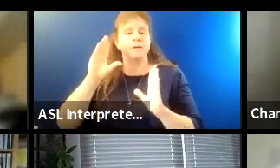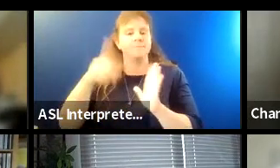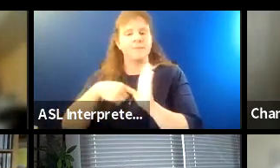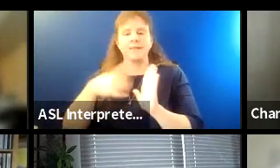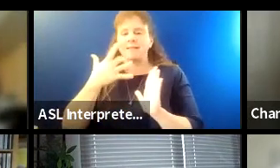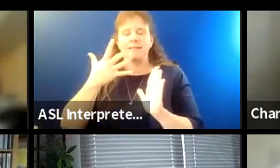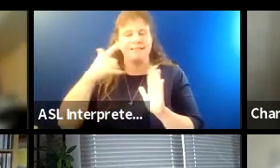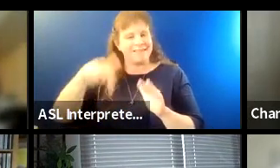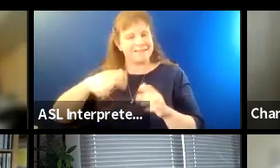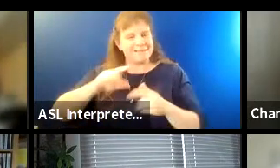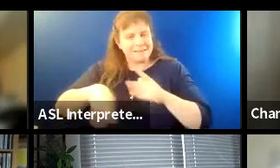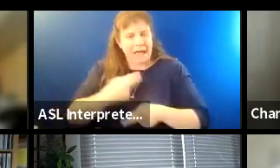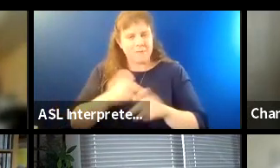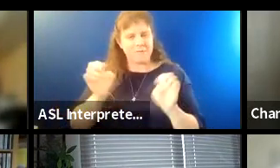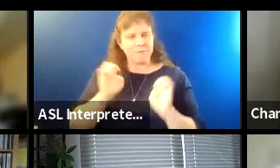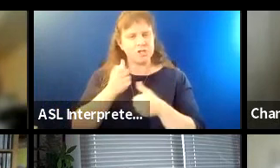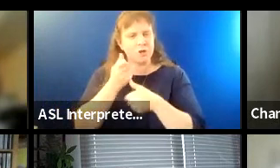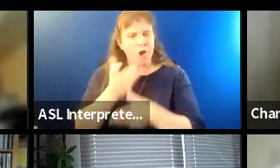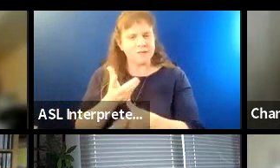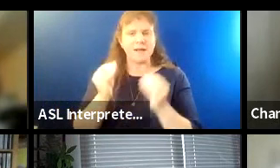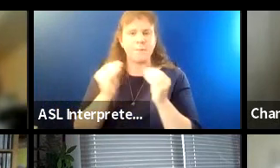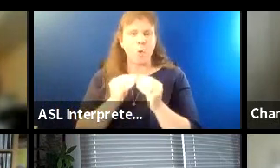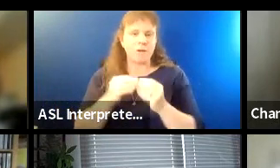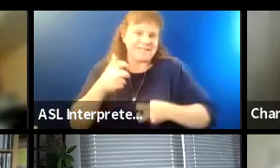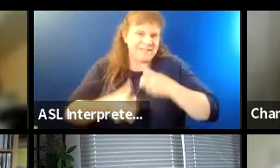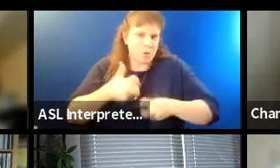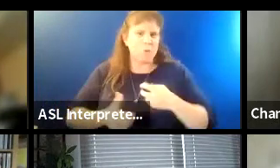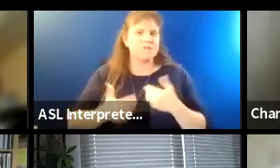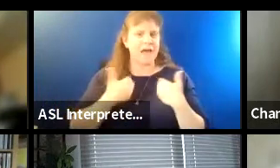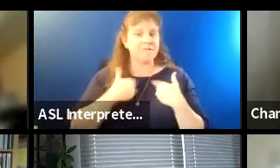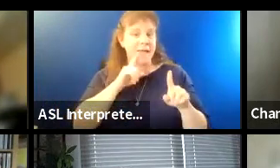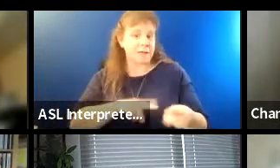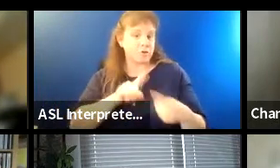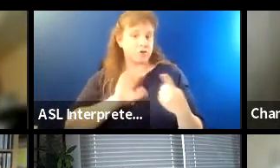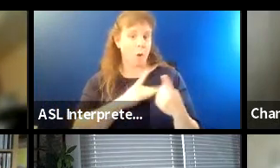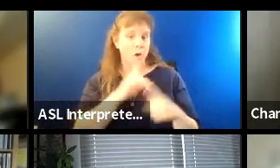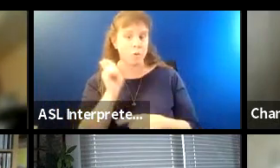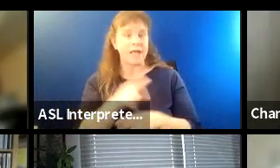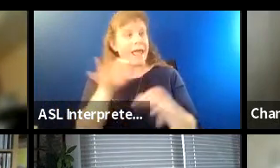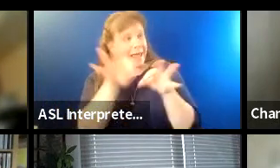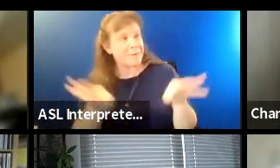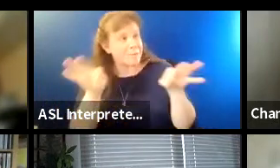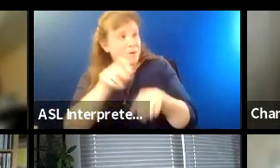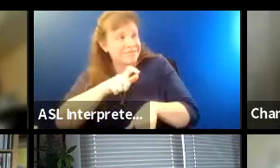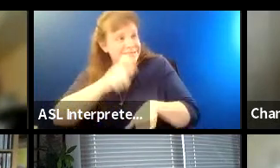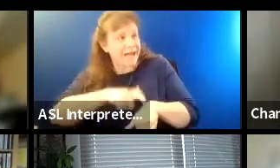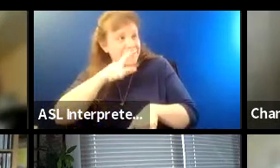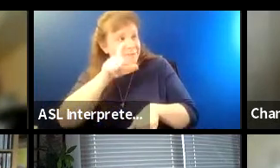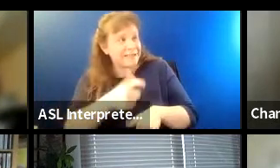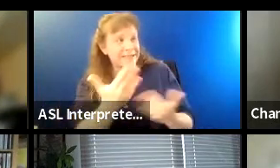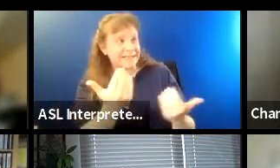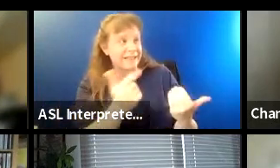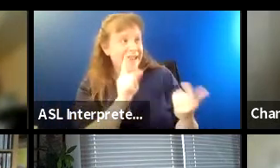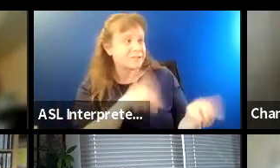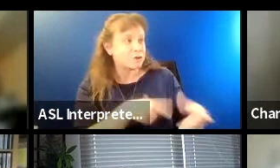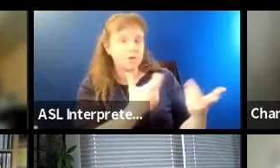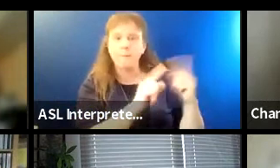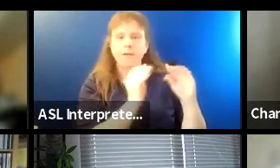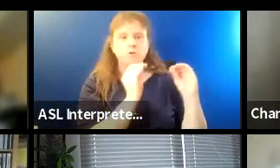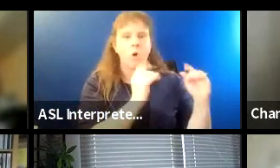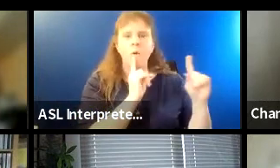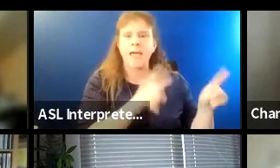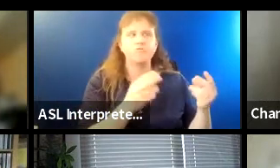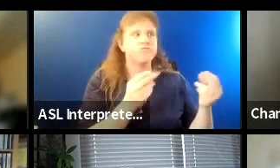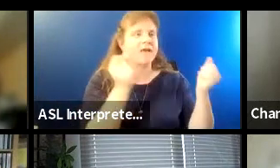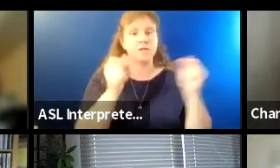to get answers to our questions that felt really timely and important, especially since older adults were some of the first to be eligible as we were